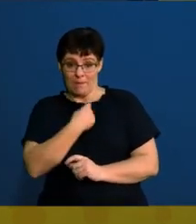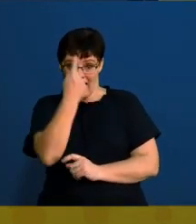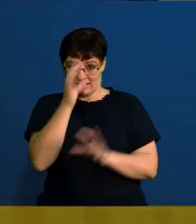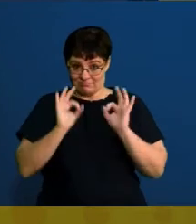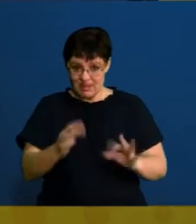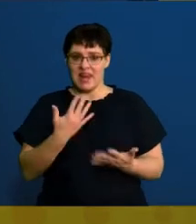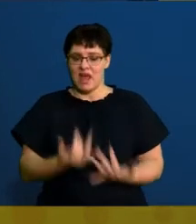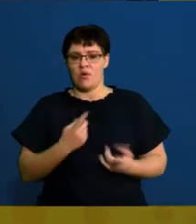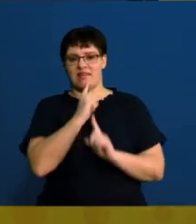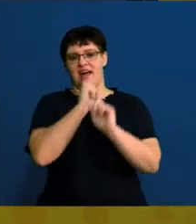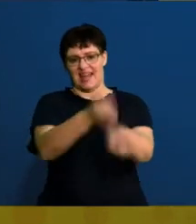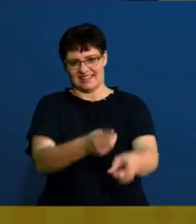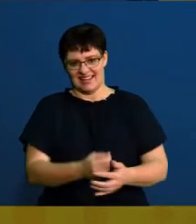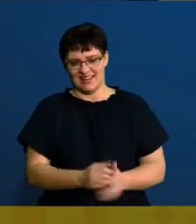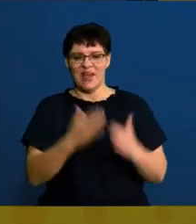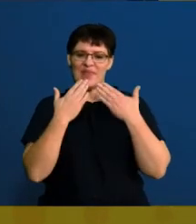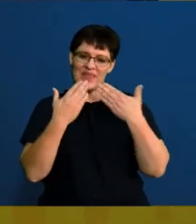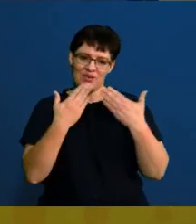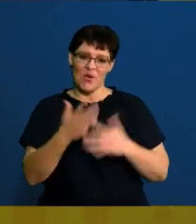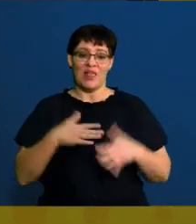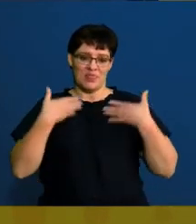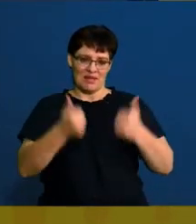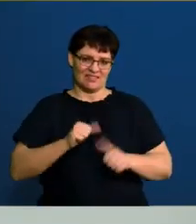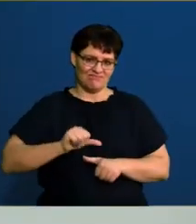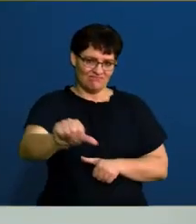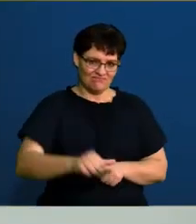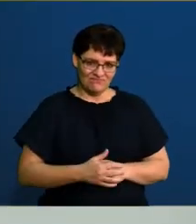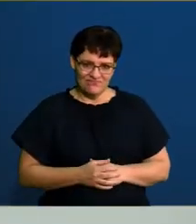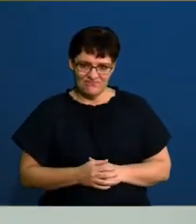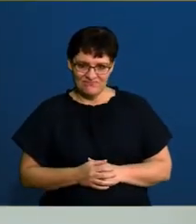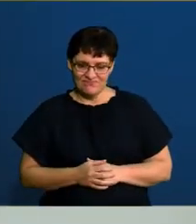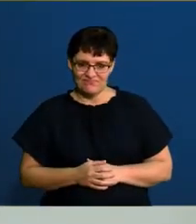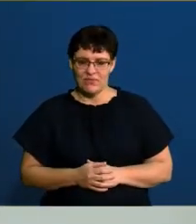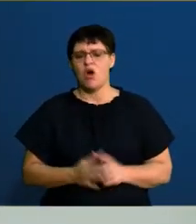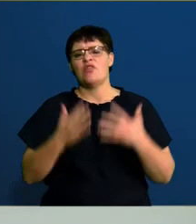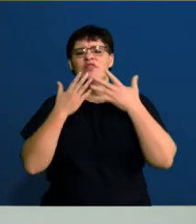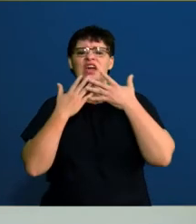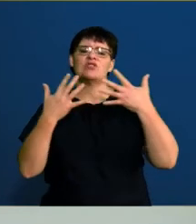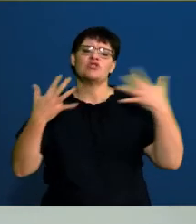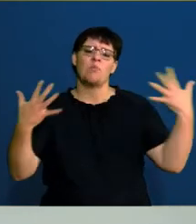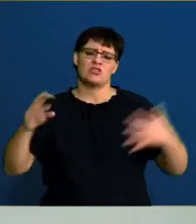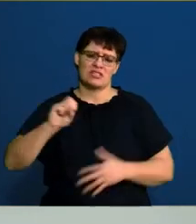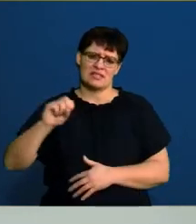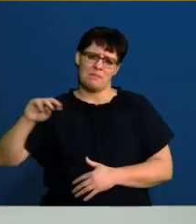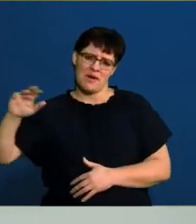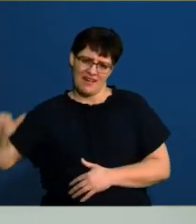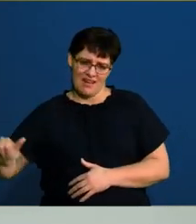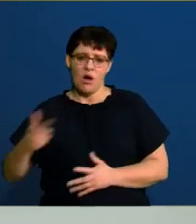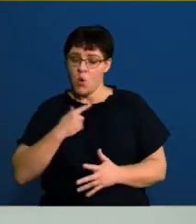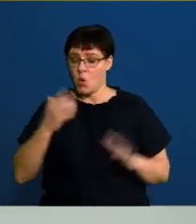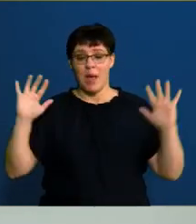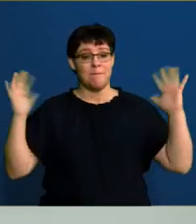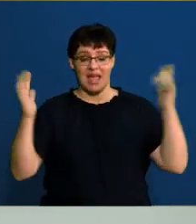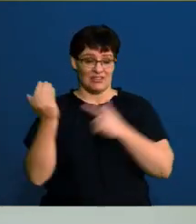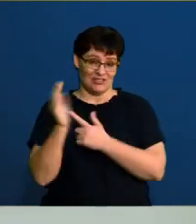the text. Thank you, guys, and all the best. Thank you so much for that, Seema. That was an amazing